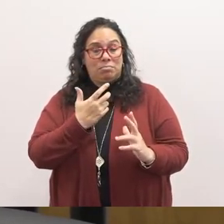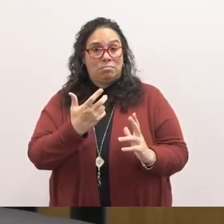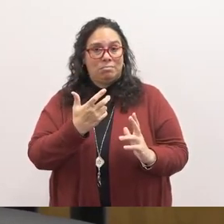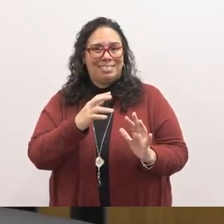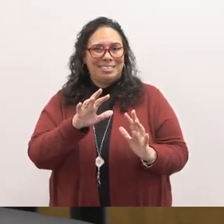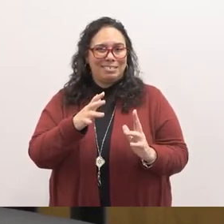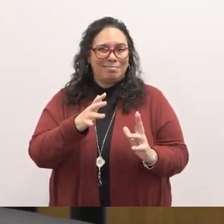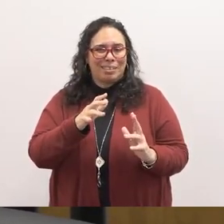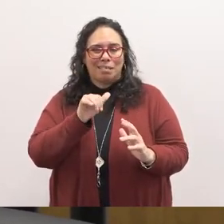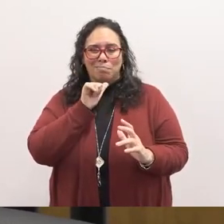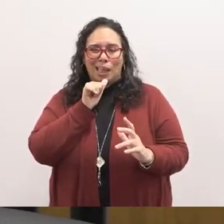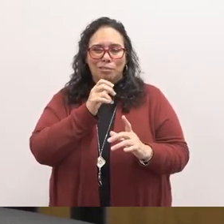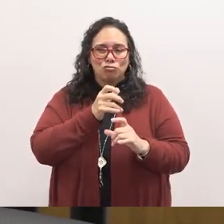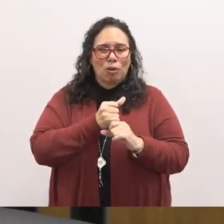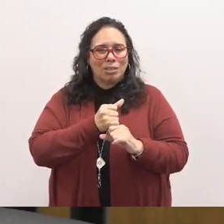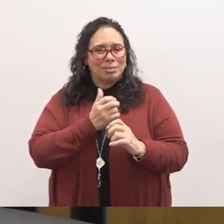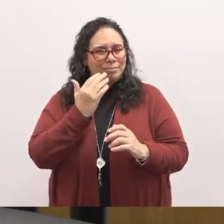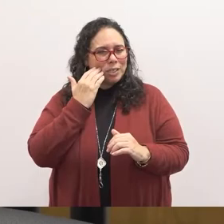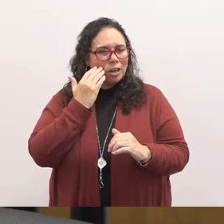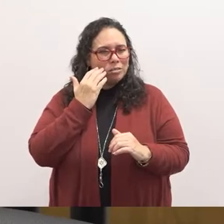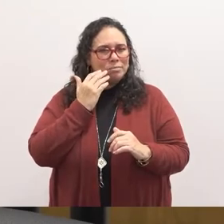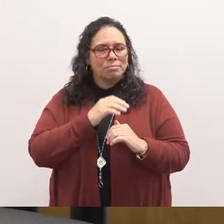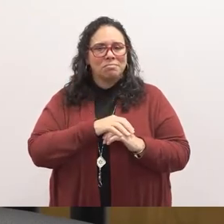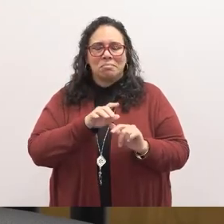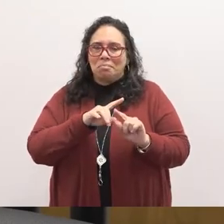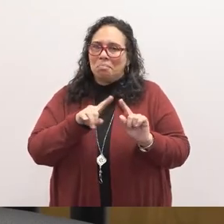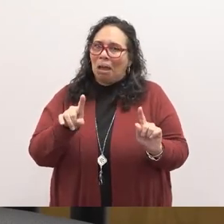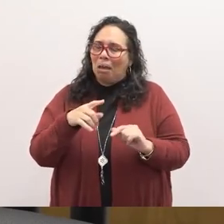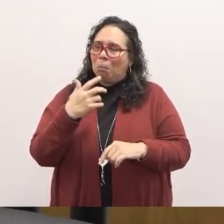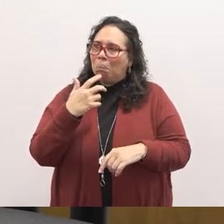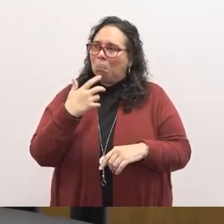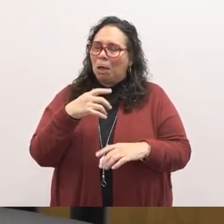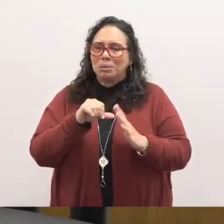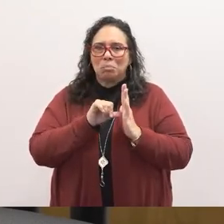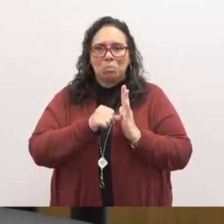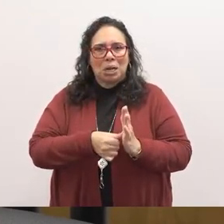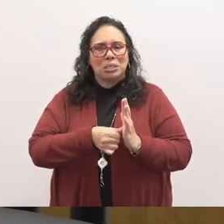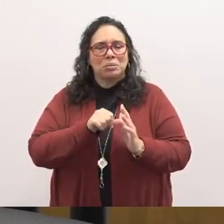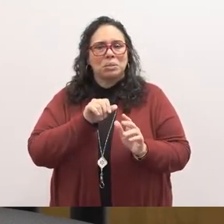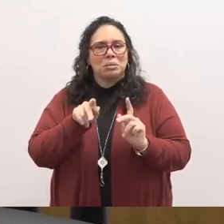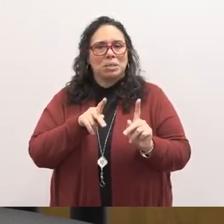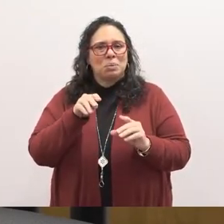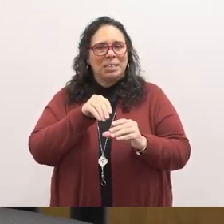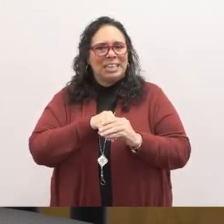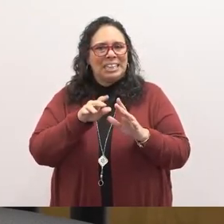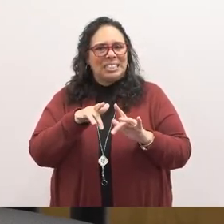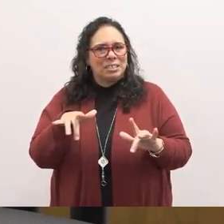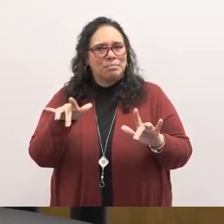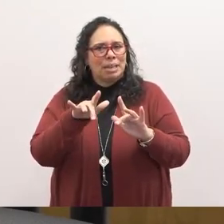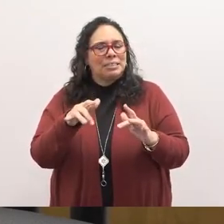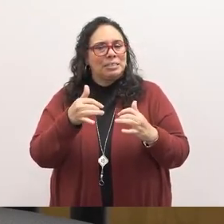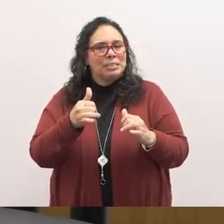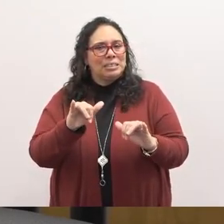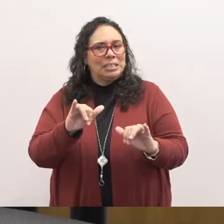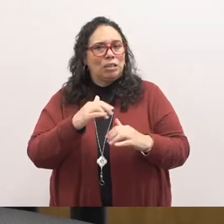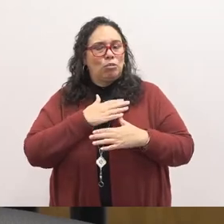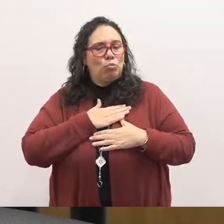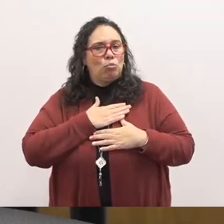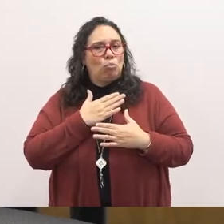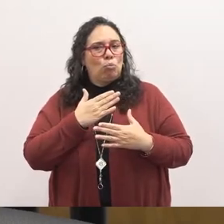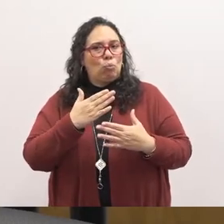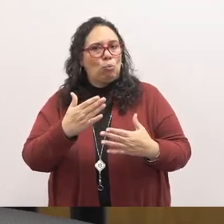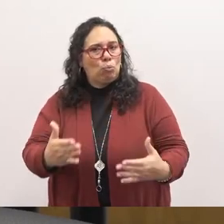distrust. All things considered, I was pretty impressed with the folks that were in that space who were still willing to fight